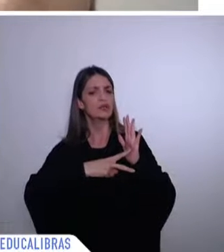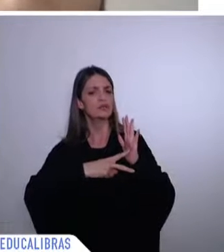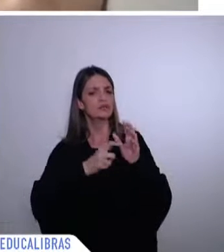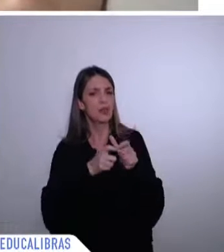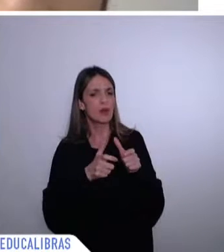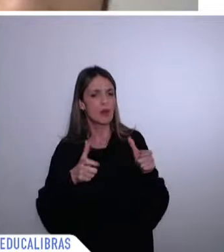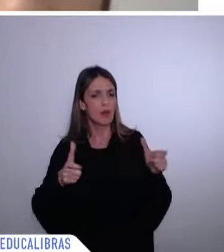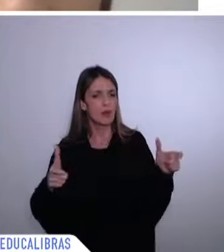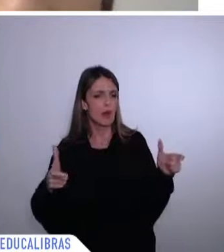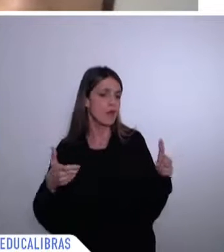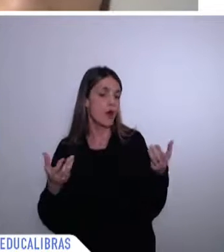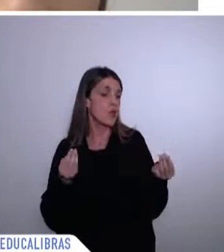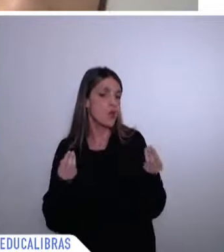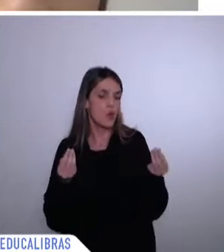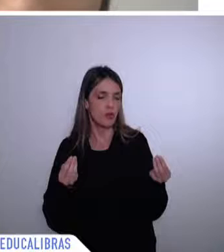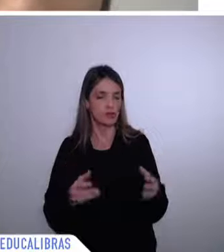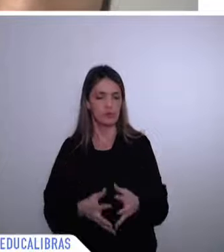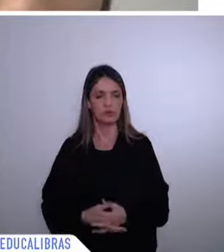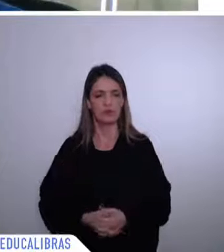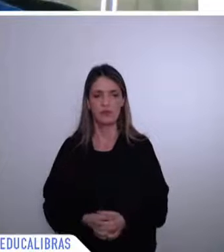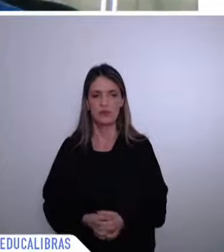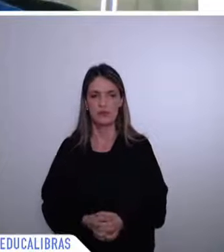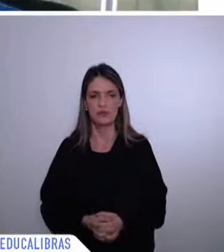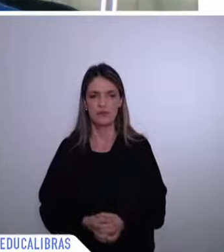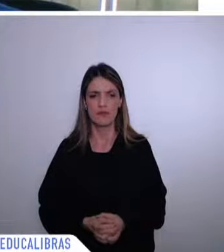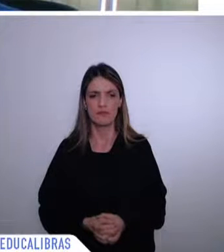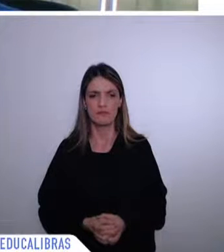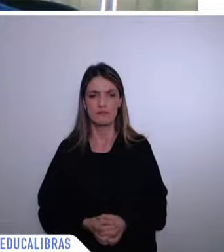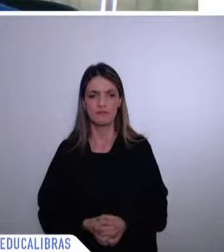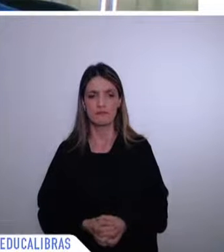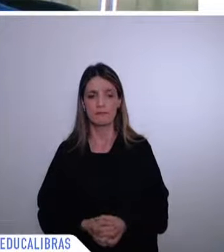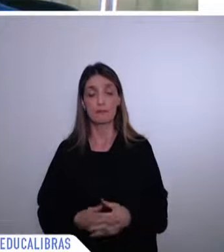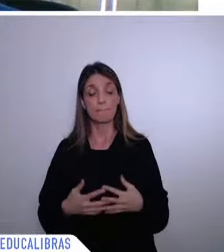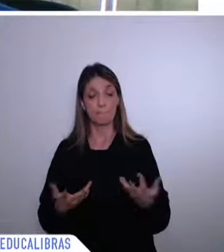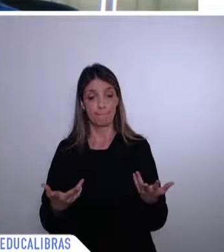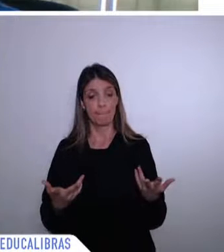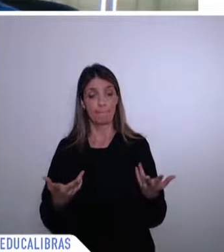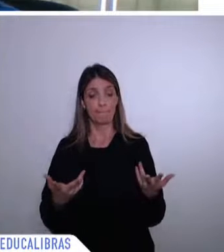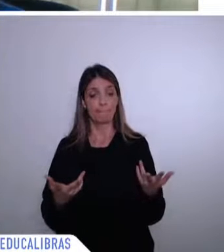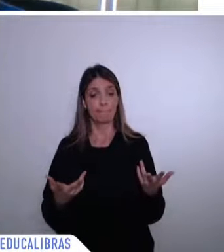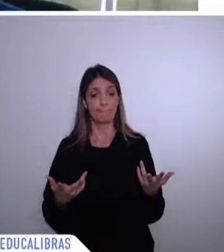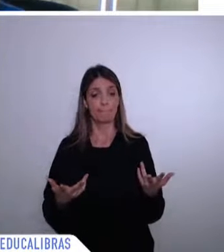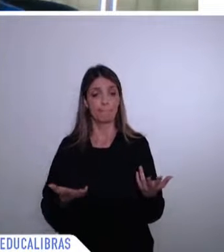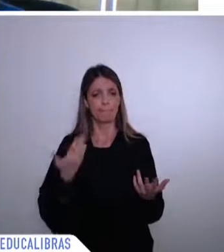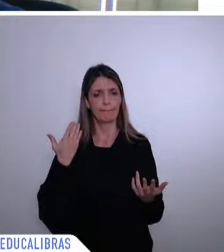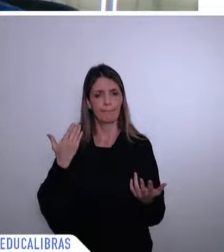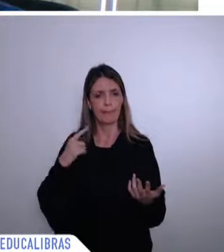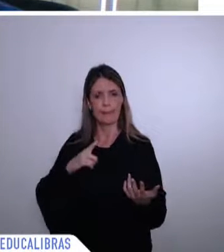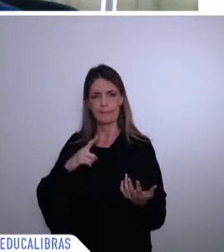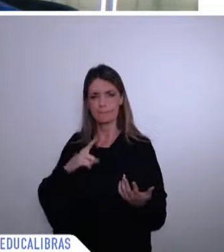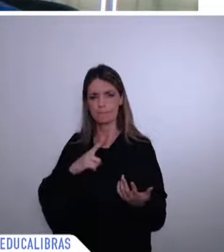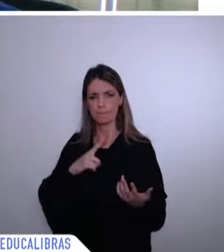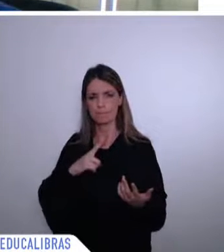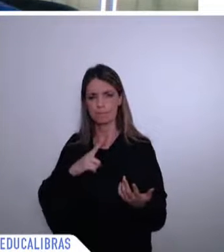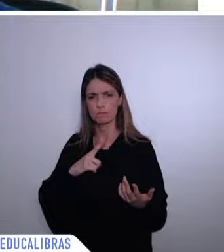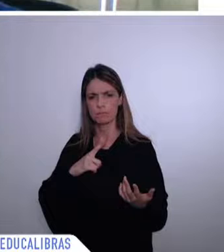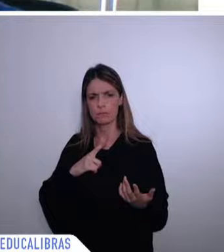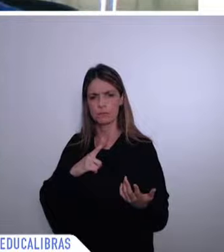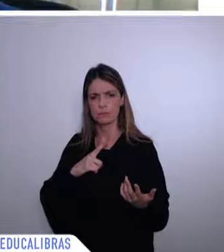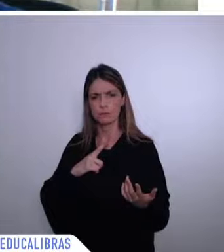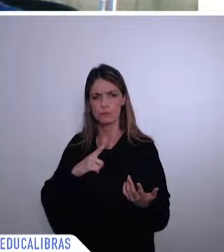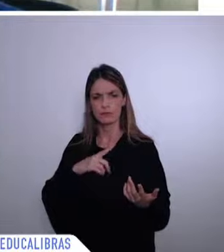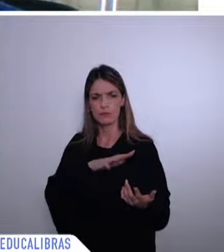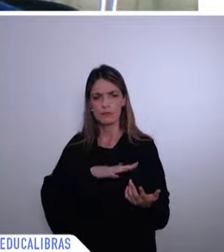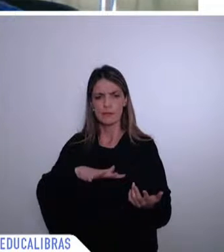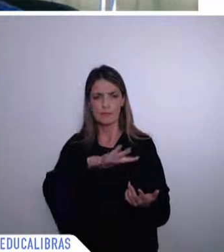that you got to know when you were in power. So how can labor associations help workers like